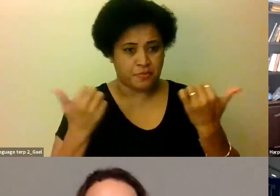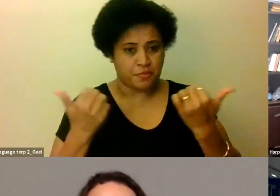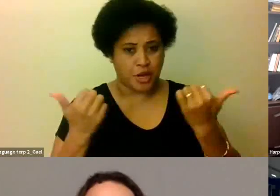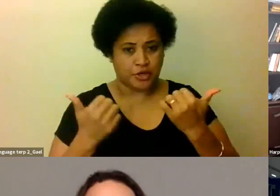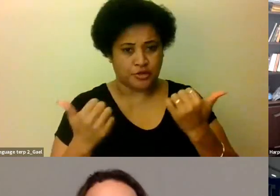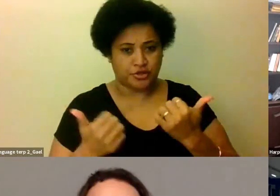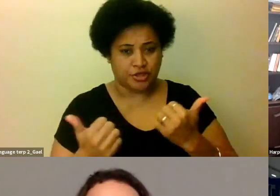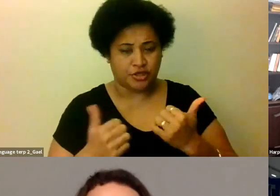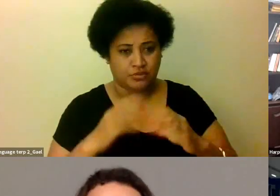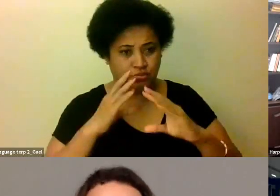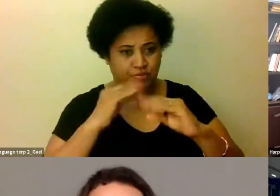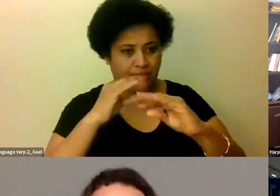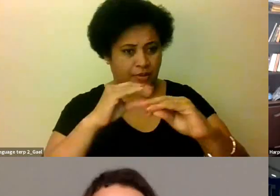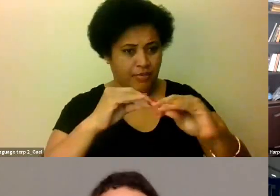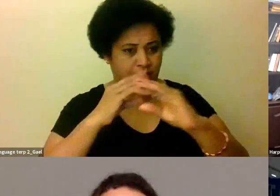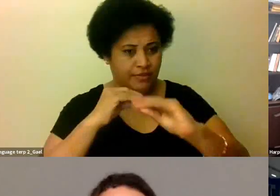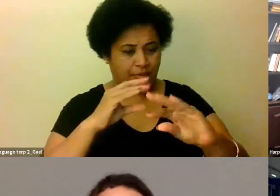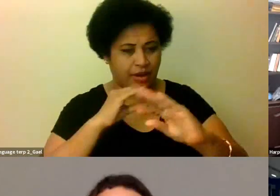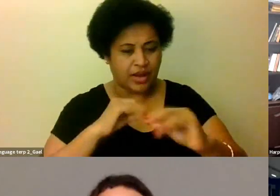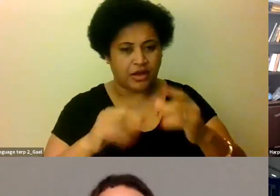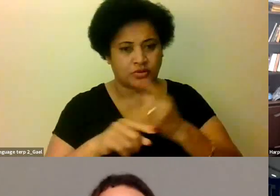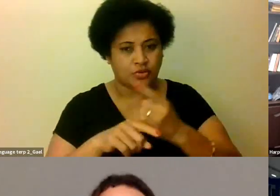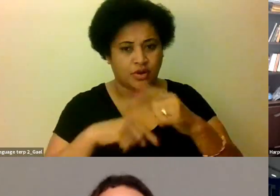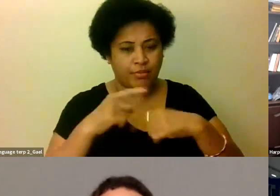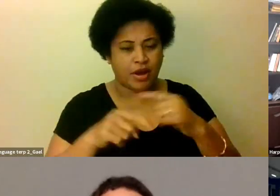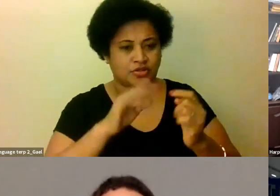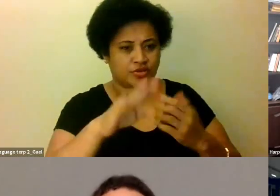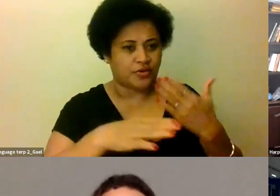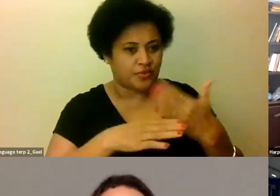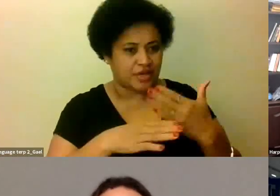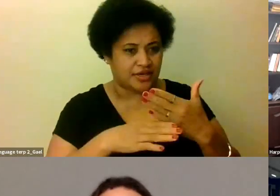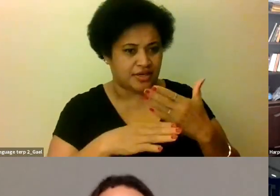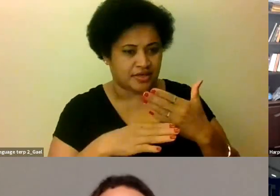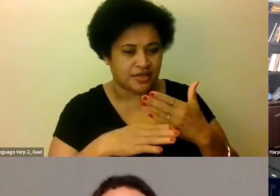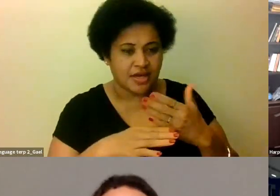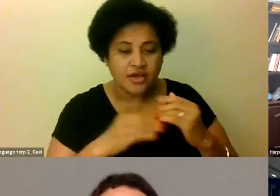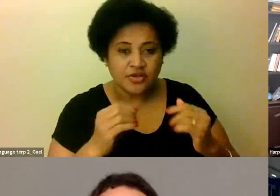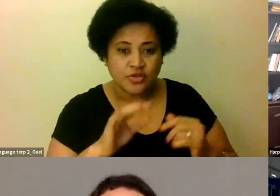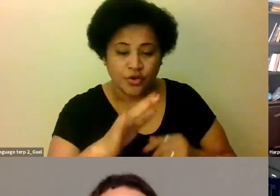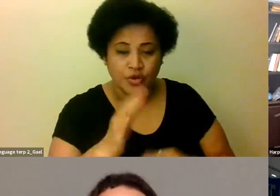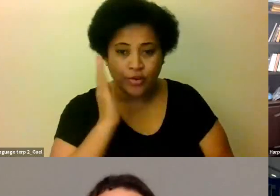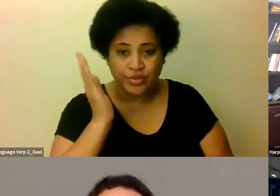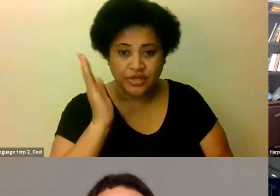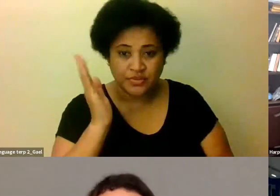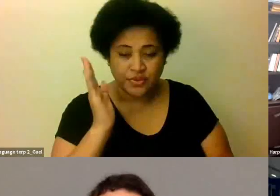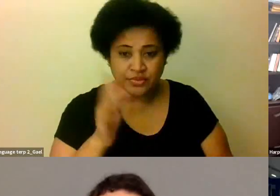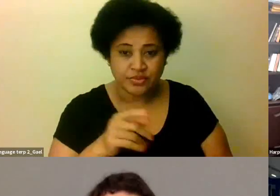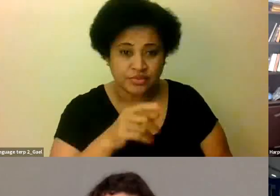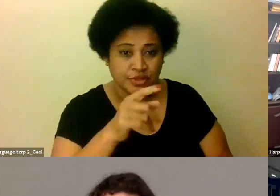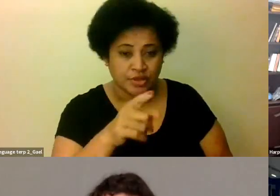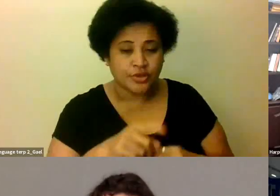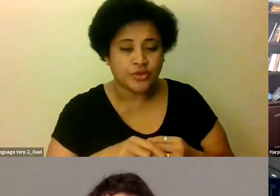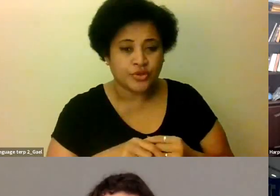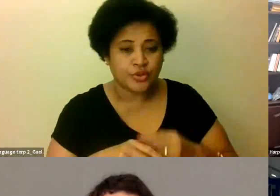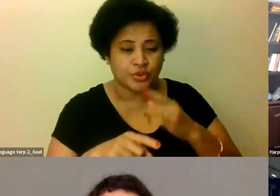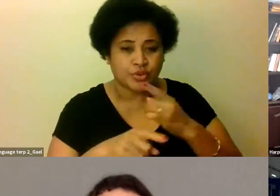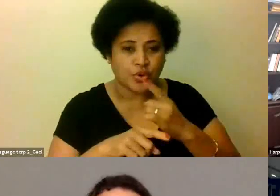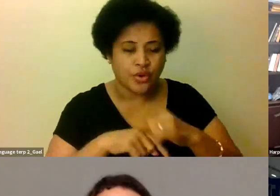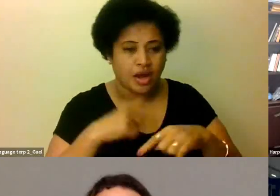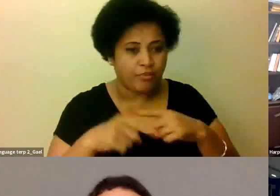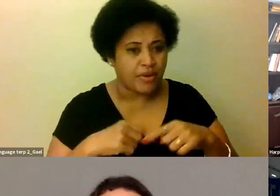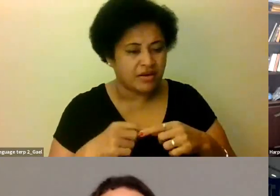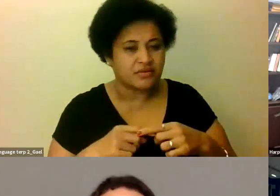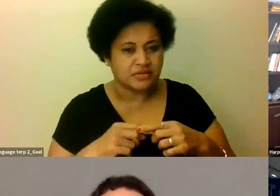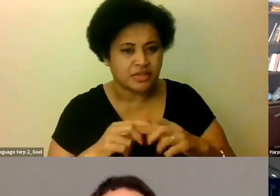doing. Clearly, from your presentation, it brings out a lot of the complexities, right,